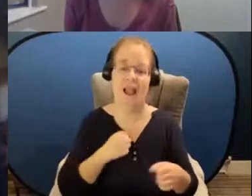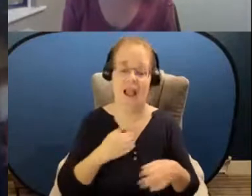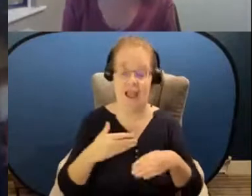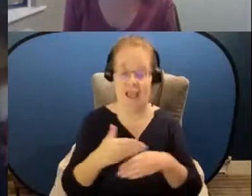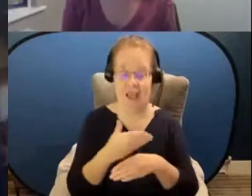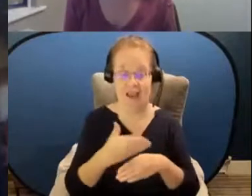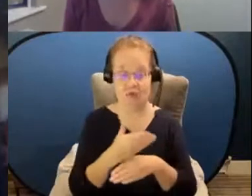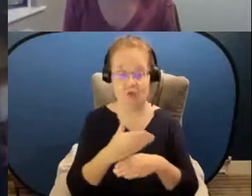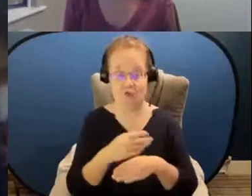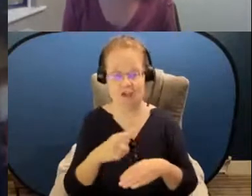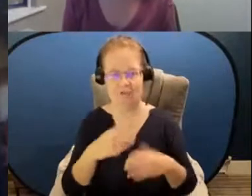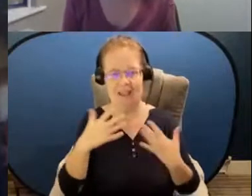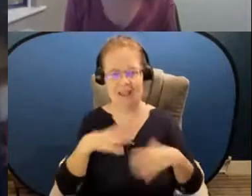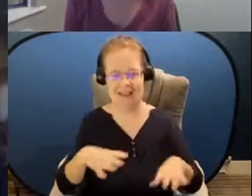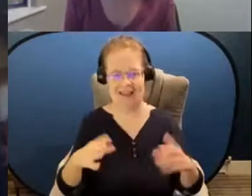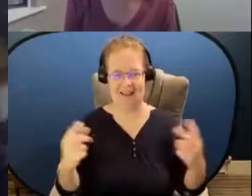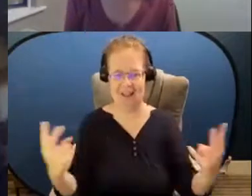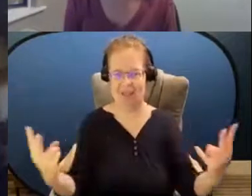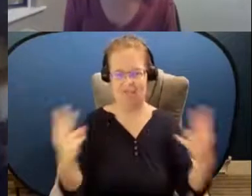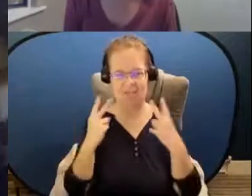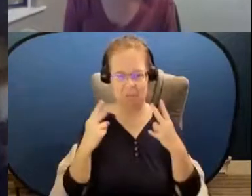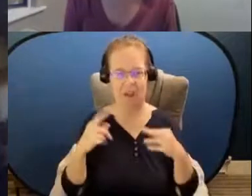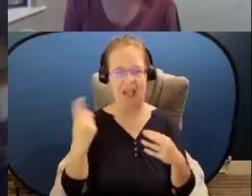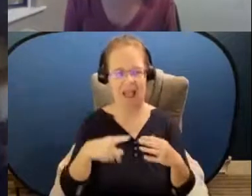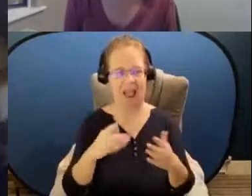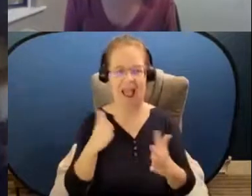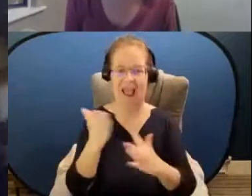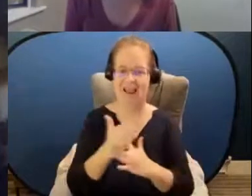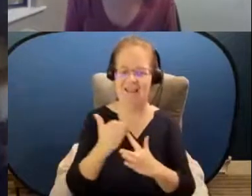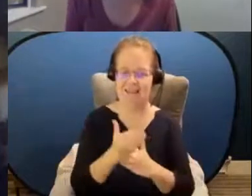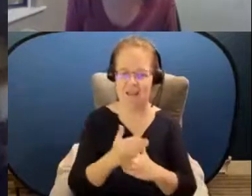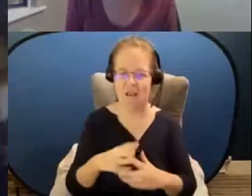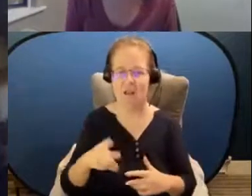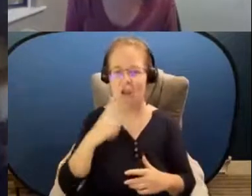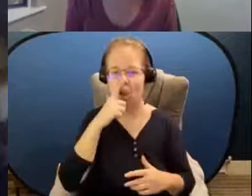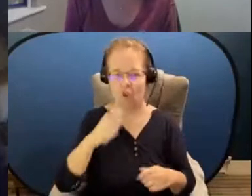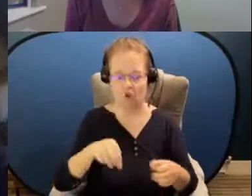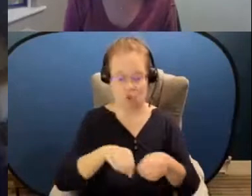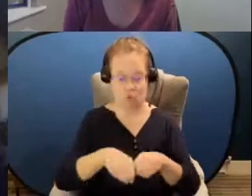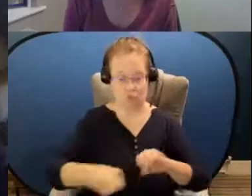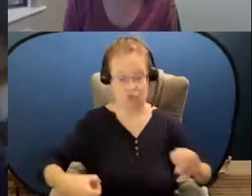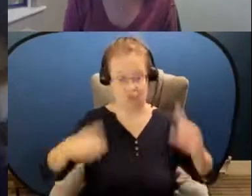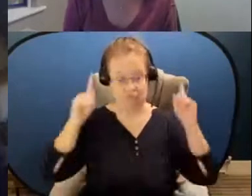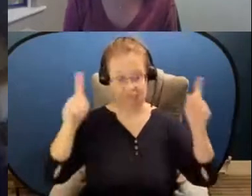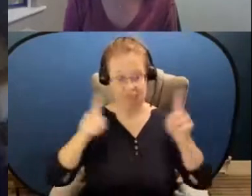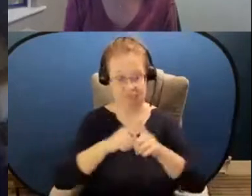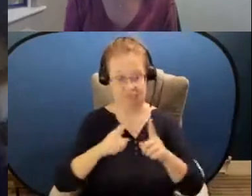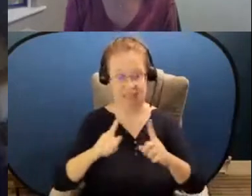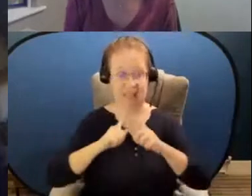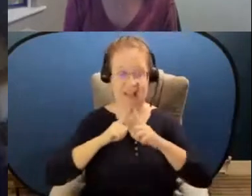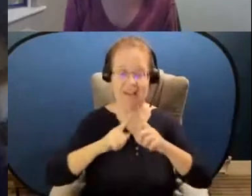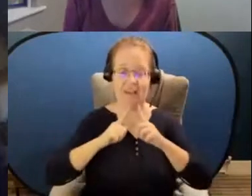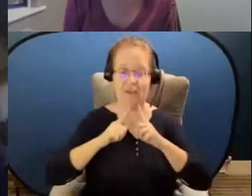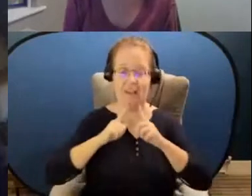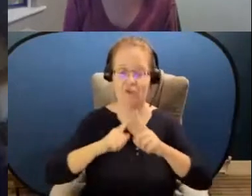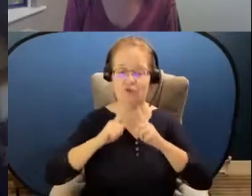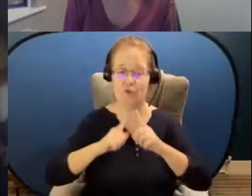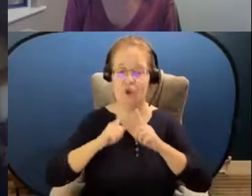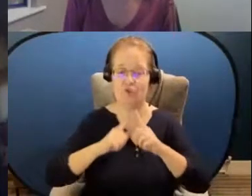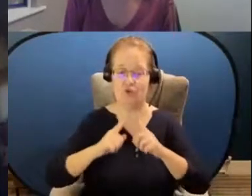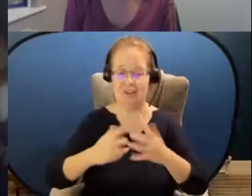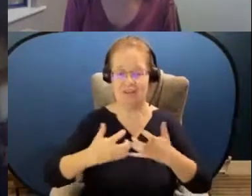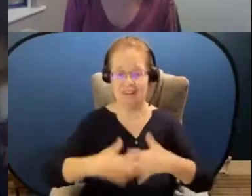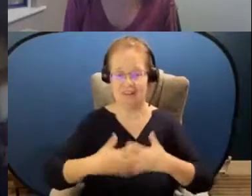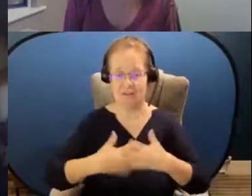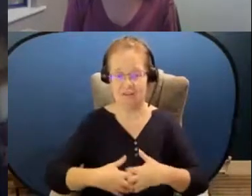advance in terms of the visibility of accessibility. Right now, you can graduate with a master's degree in instructional technology and barely utter the